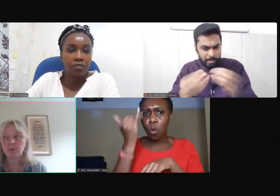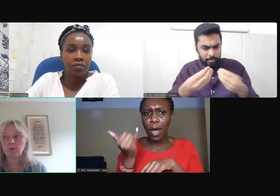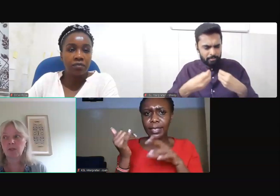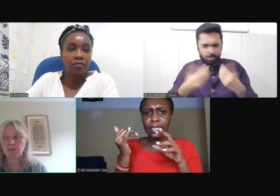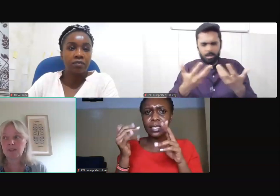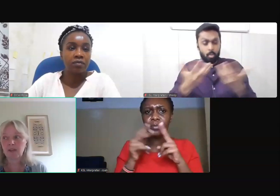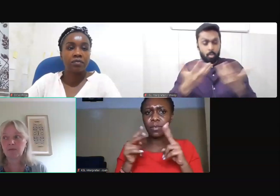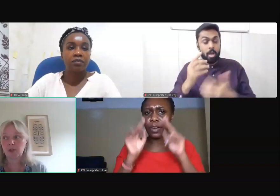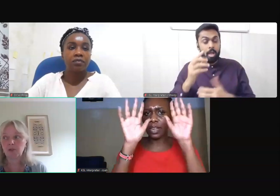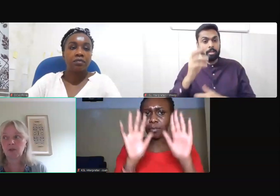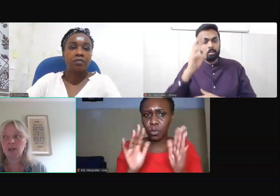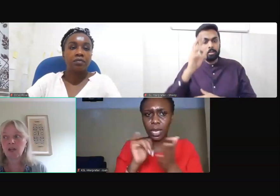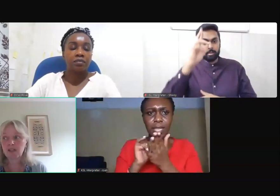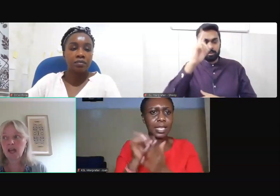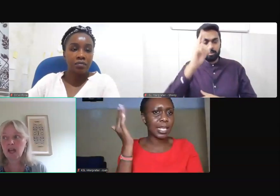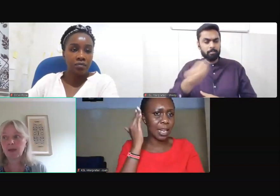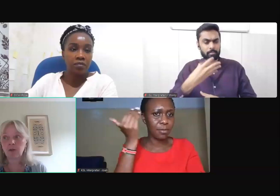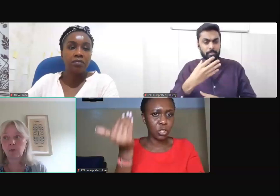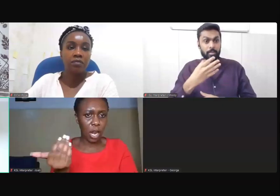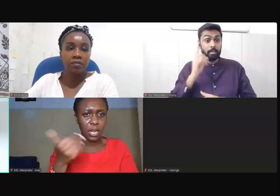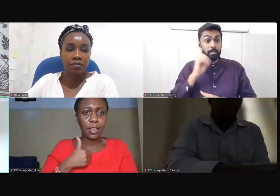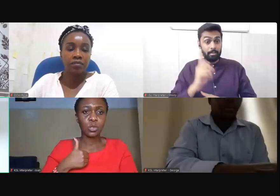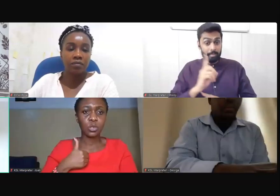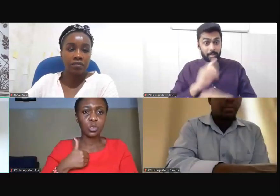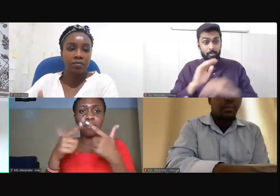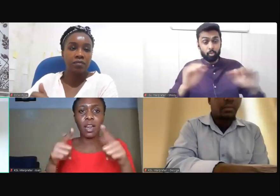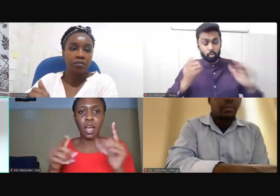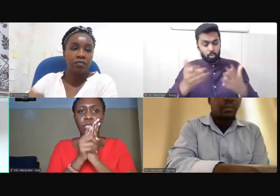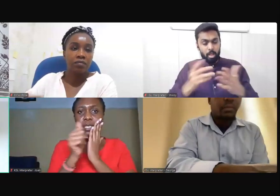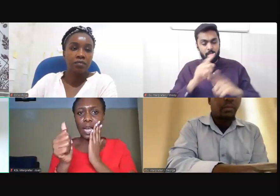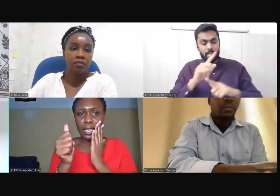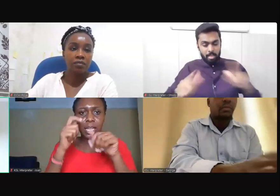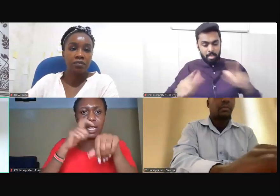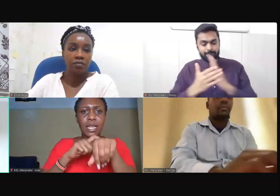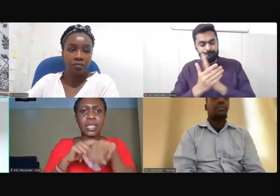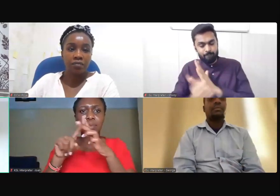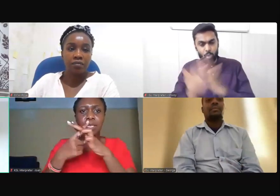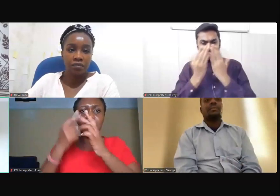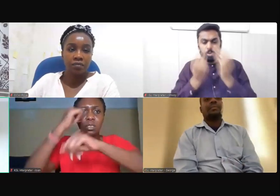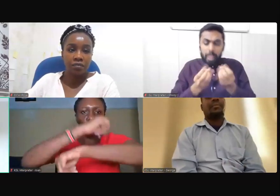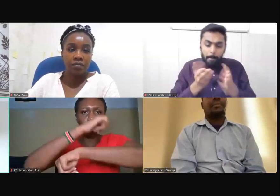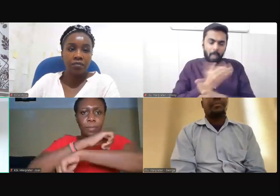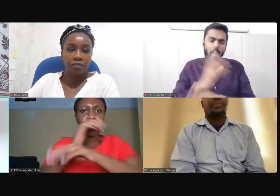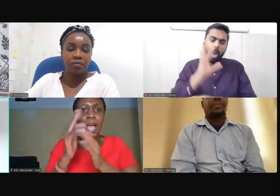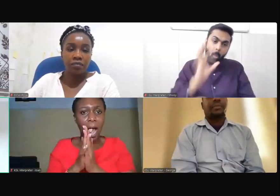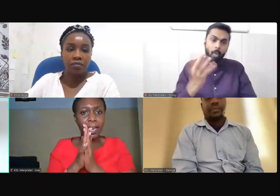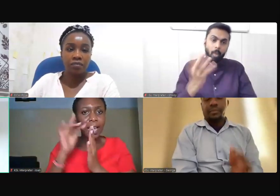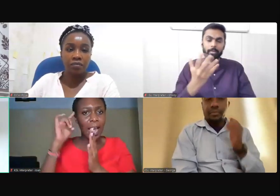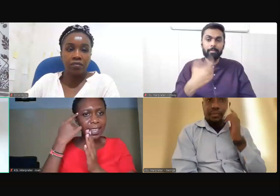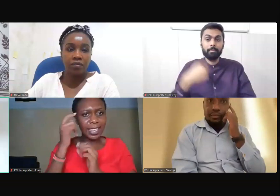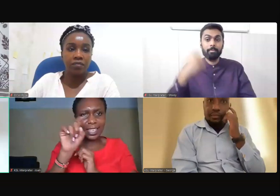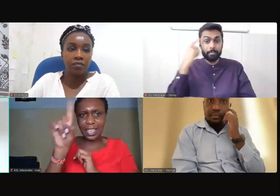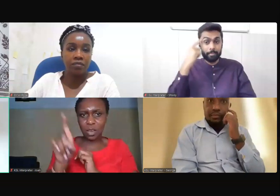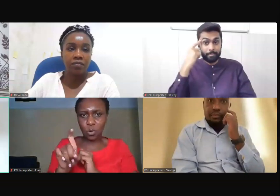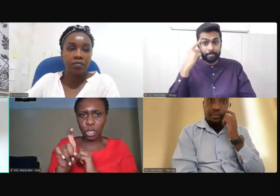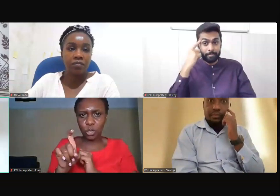so important for deaf children to have language skills for when they start school? And I think the question's going